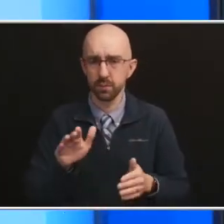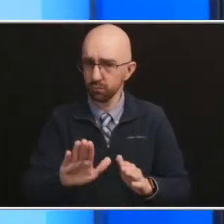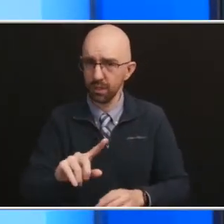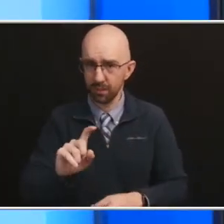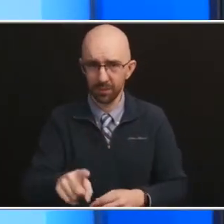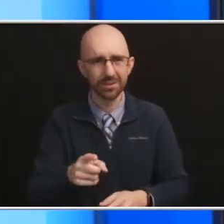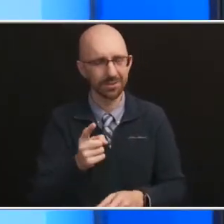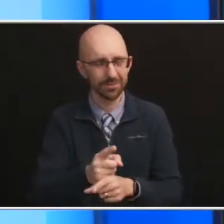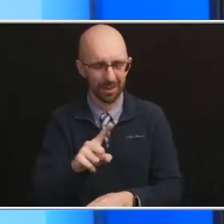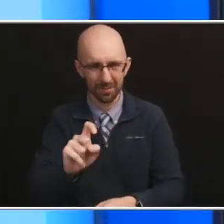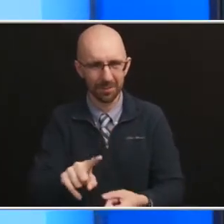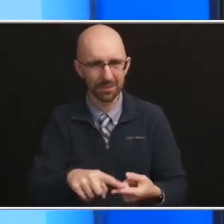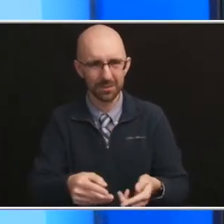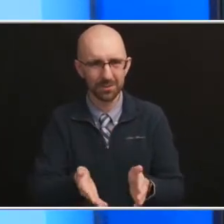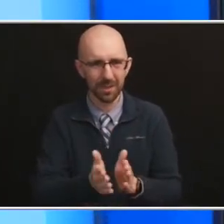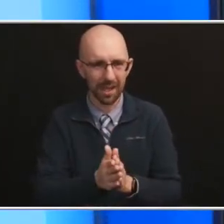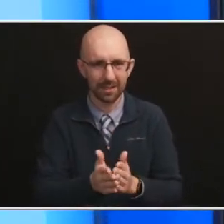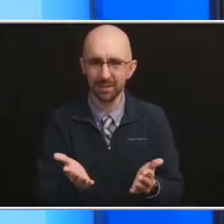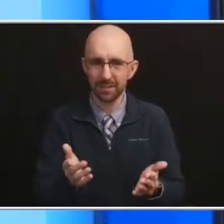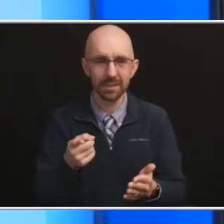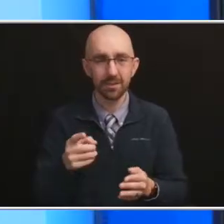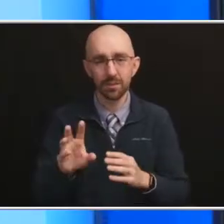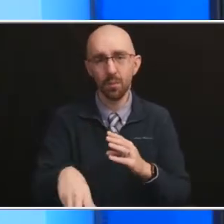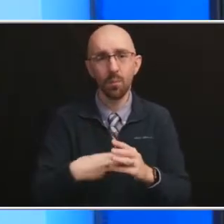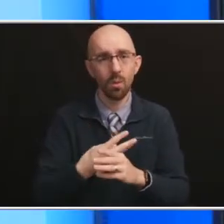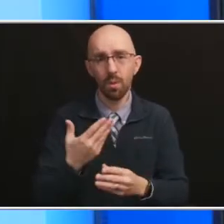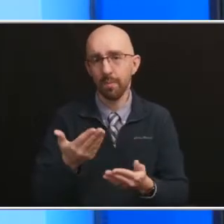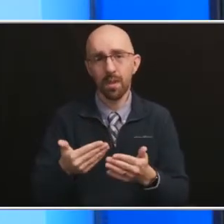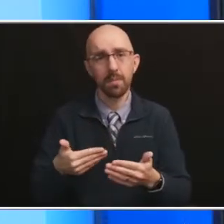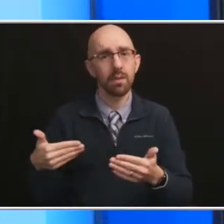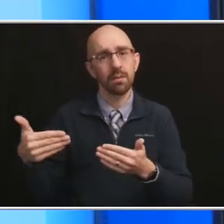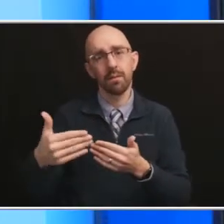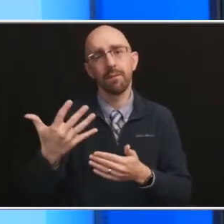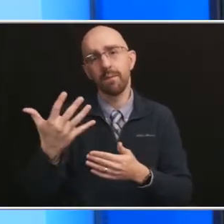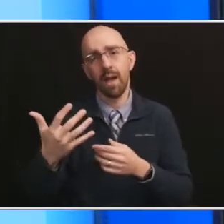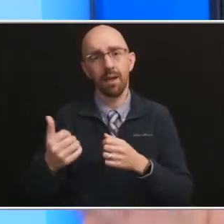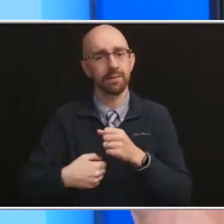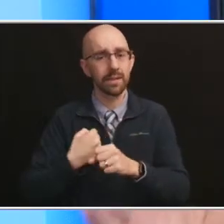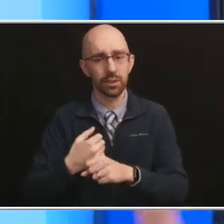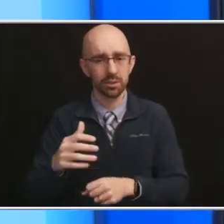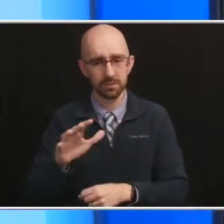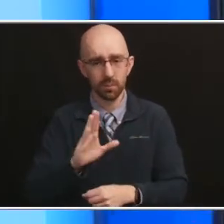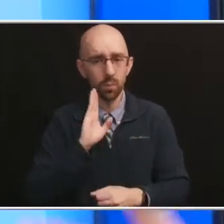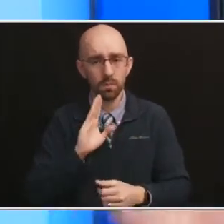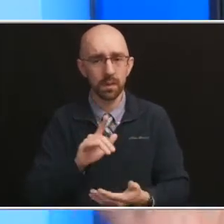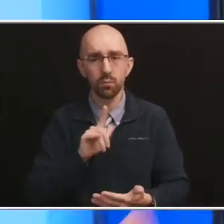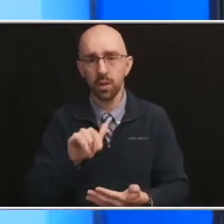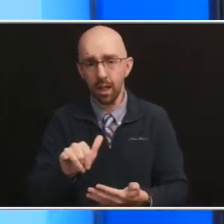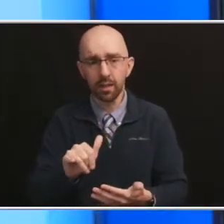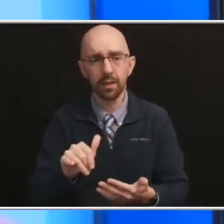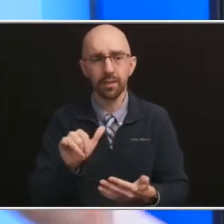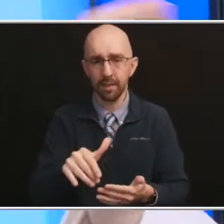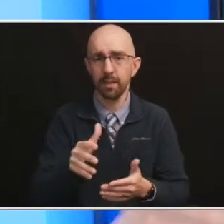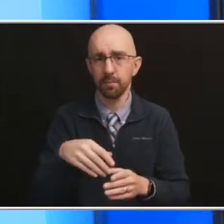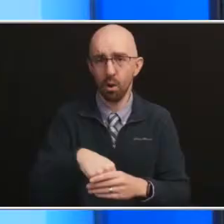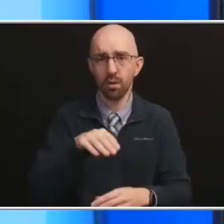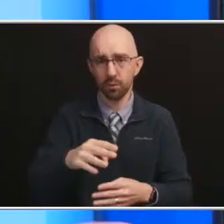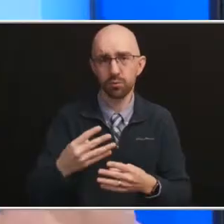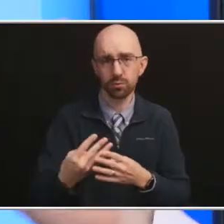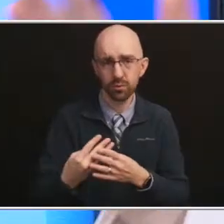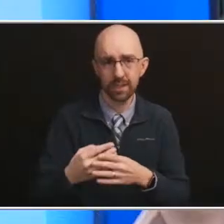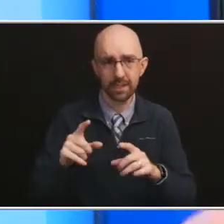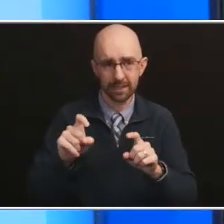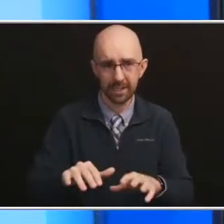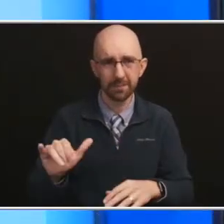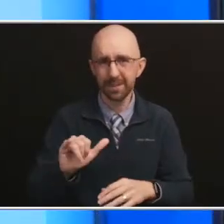mean, there is a world, maybe in the next 5 years or so, where that'll be a reality of that's part of your screening exam, just like we check